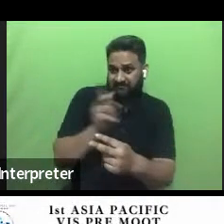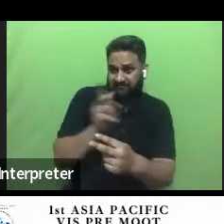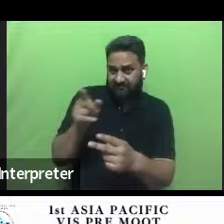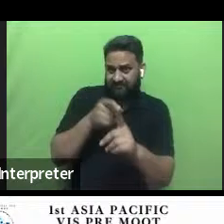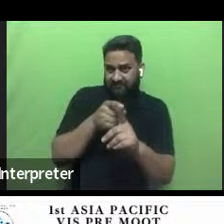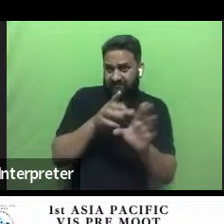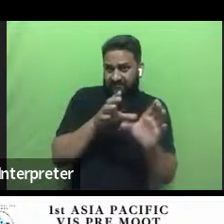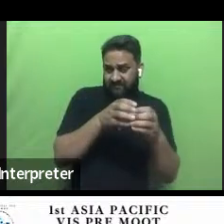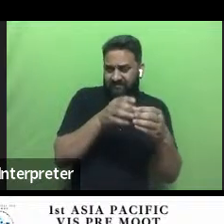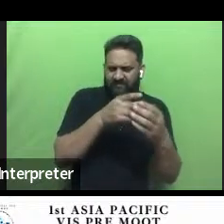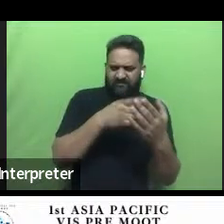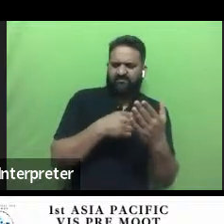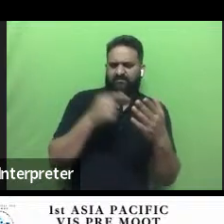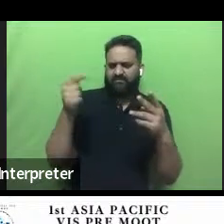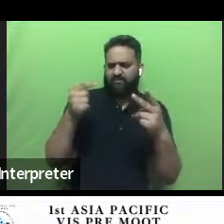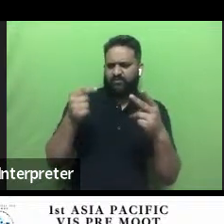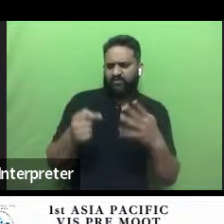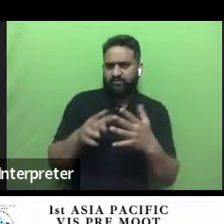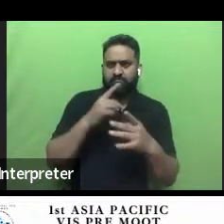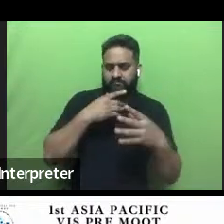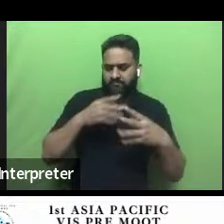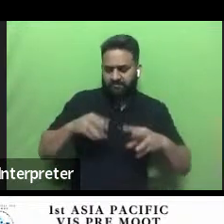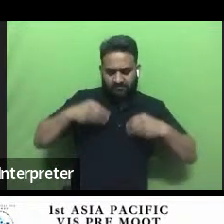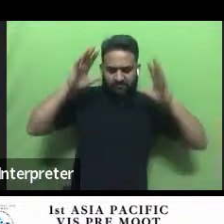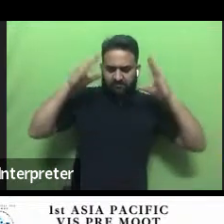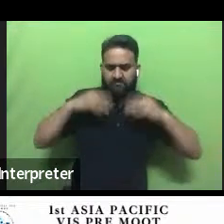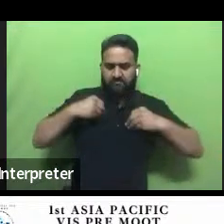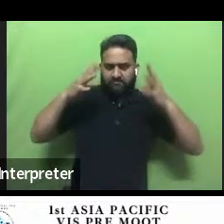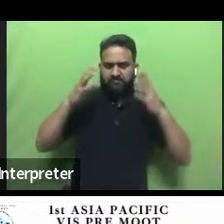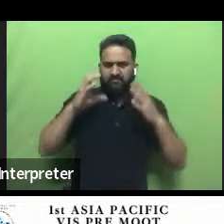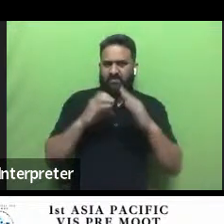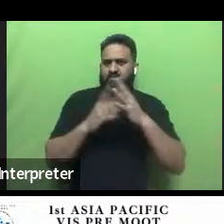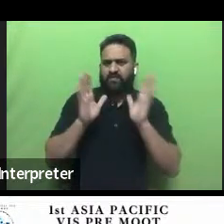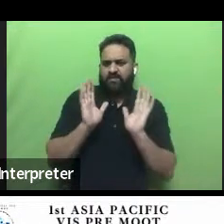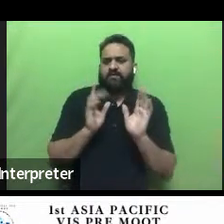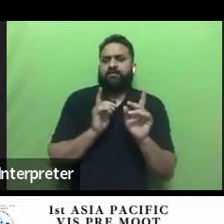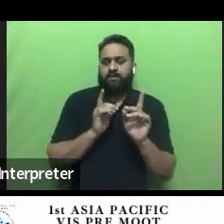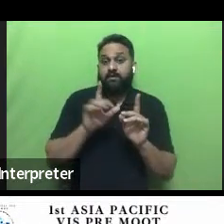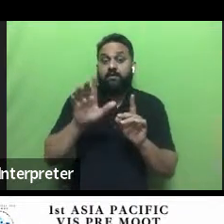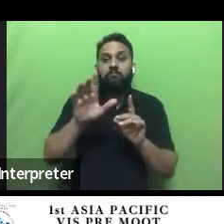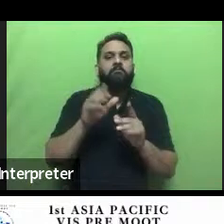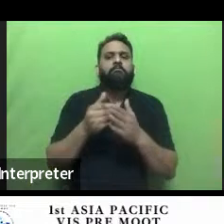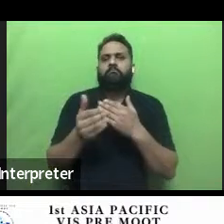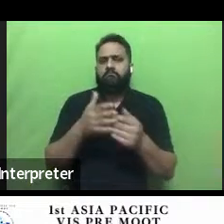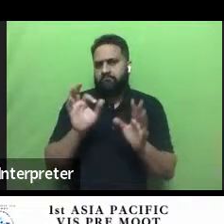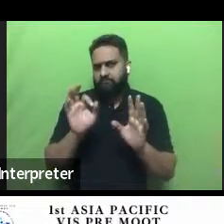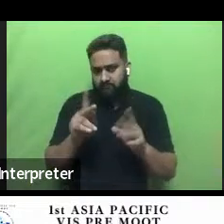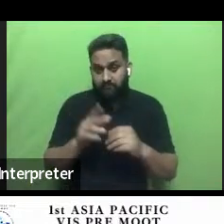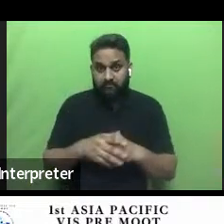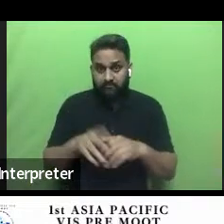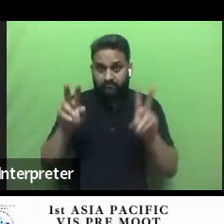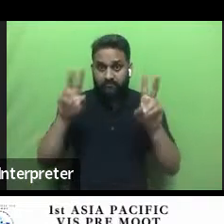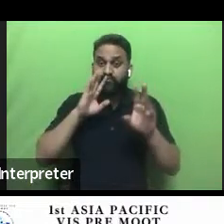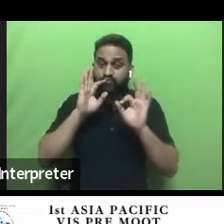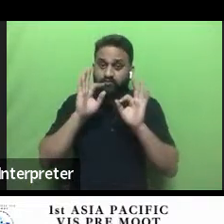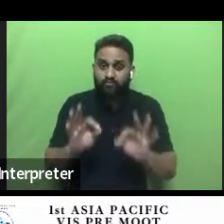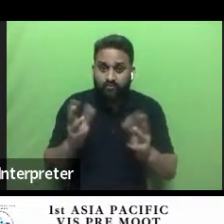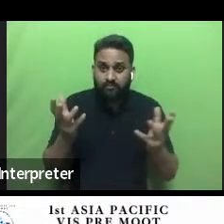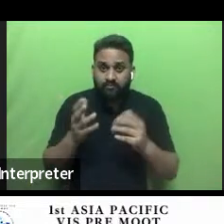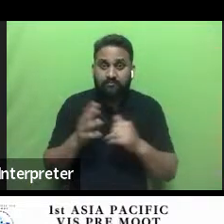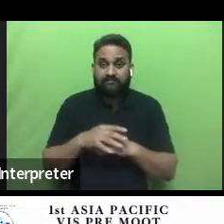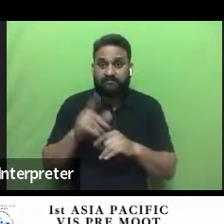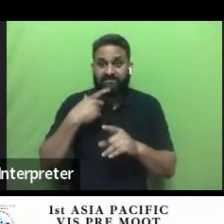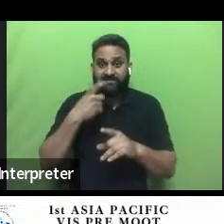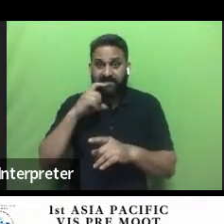its obligations by denying the existence of a contract. However, as a matter of fact, it is the